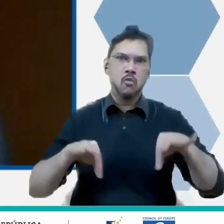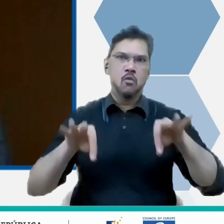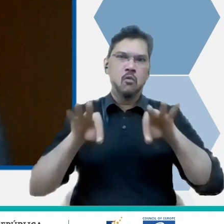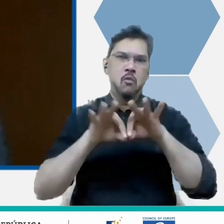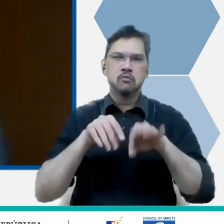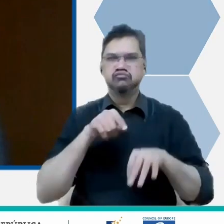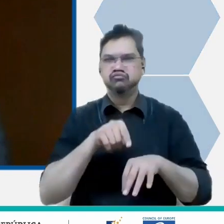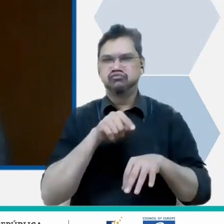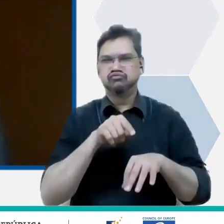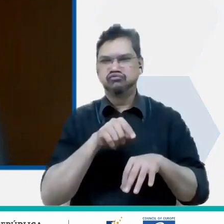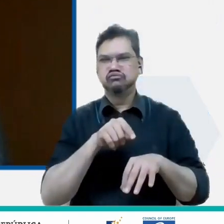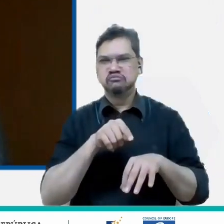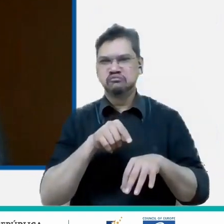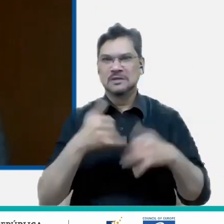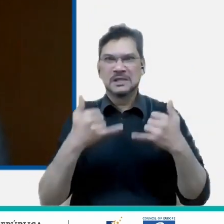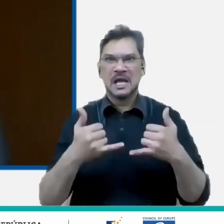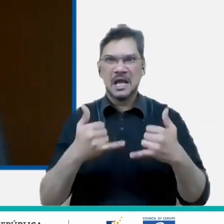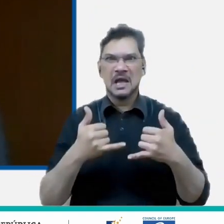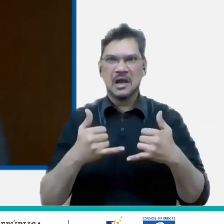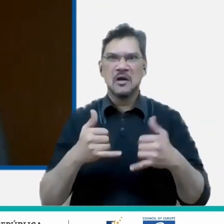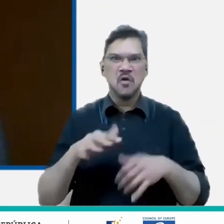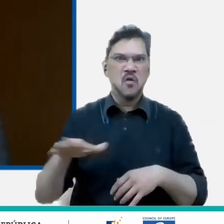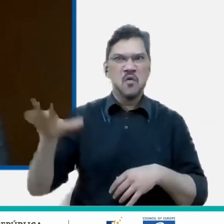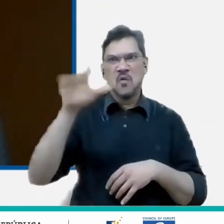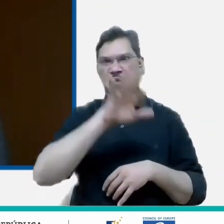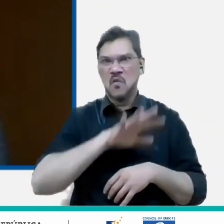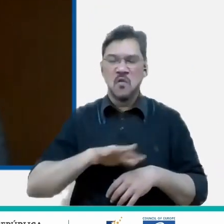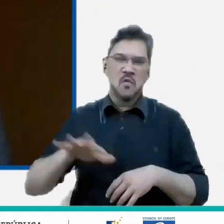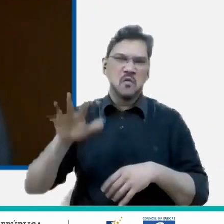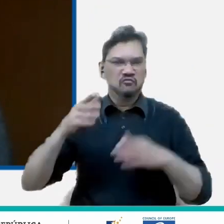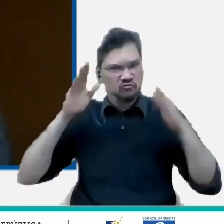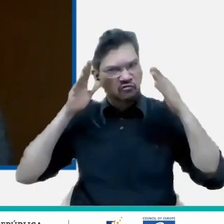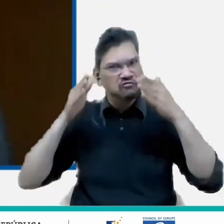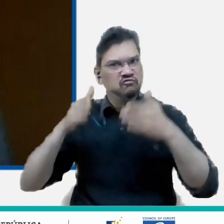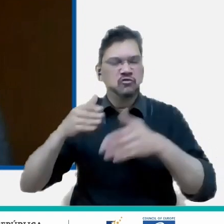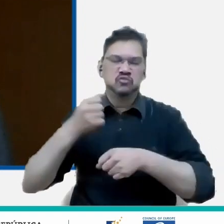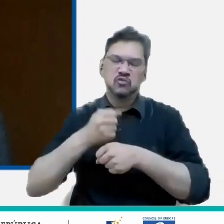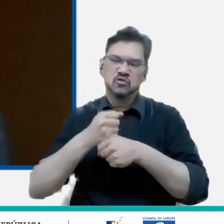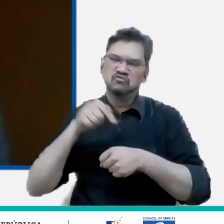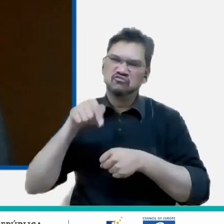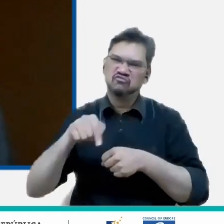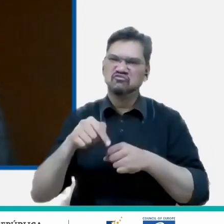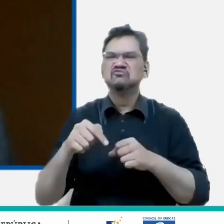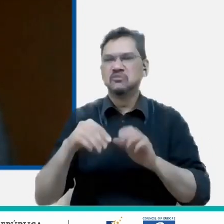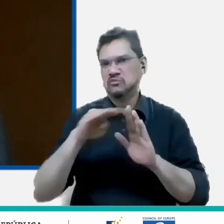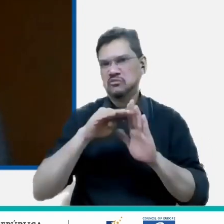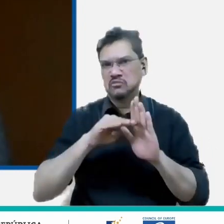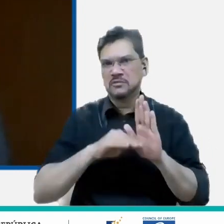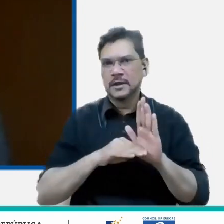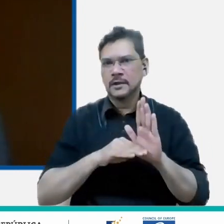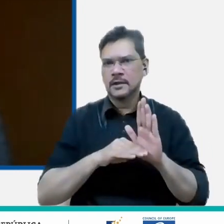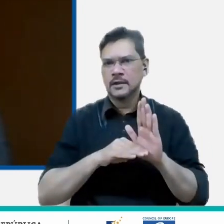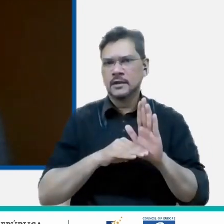all stakeholders and promoting the DRR agenda. Disaster Preparedness and Prevention Initiative